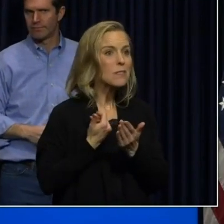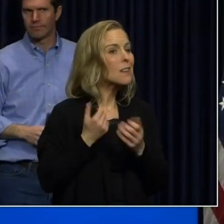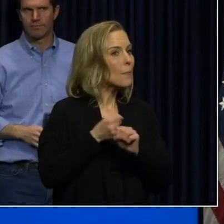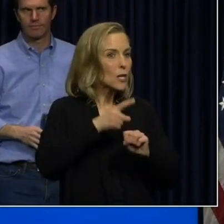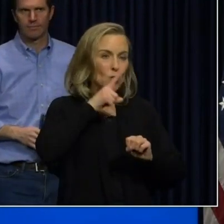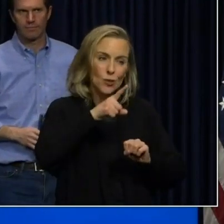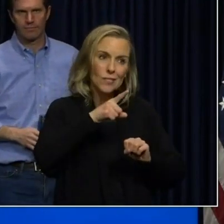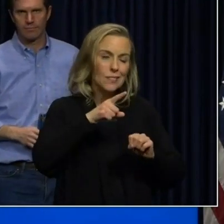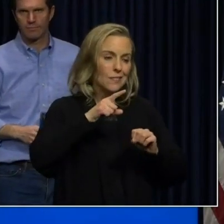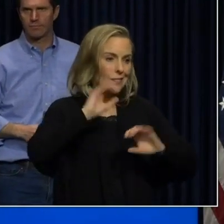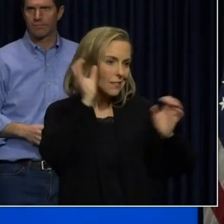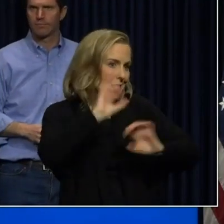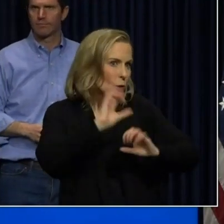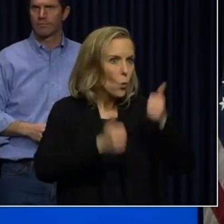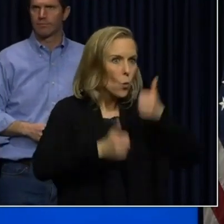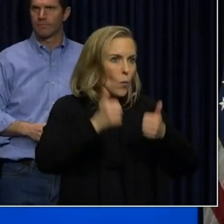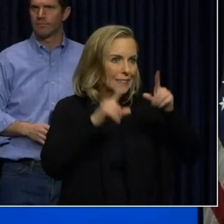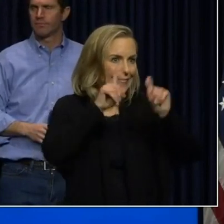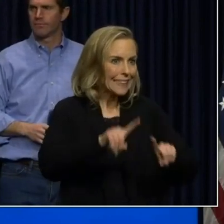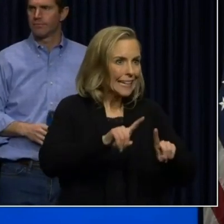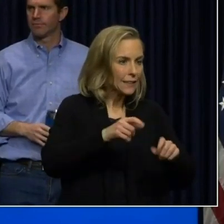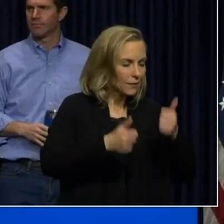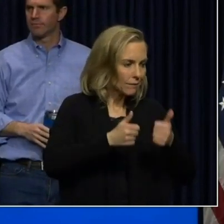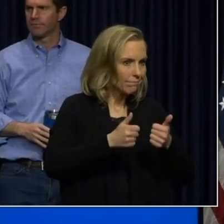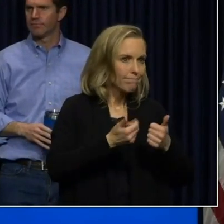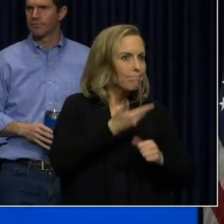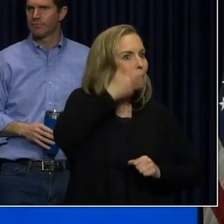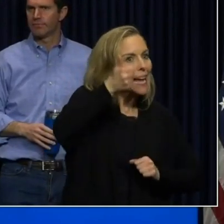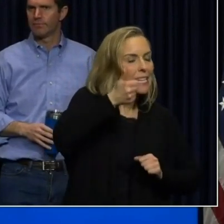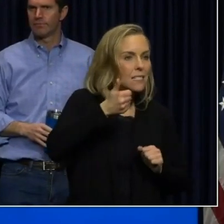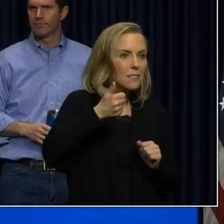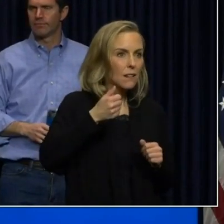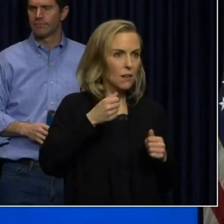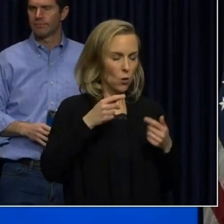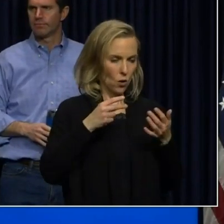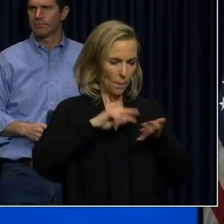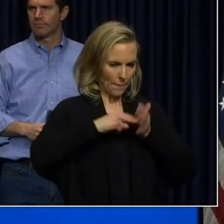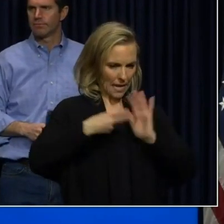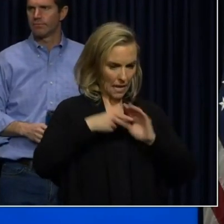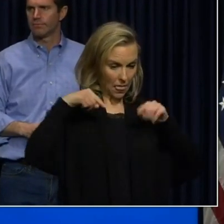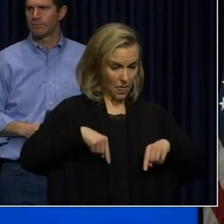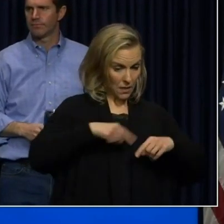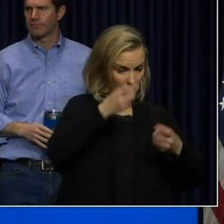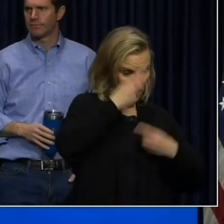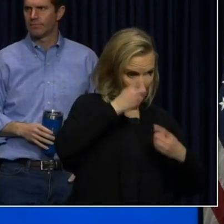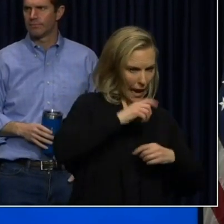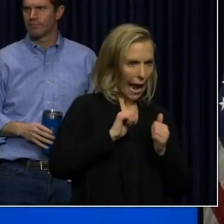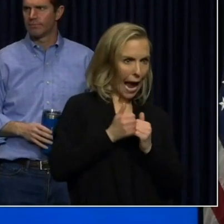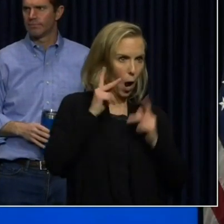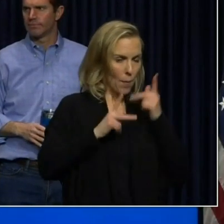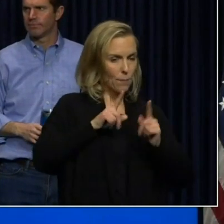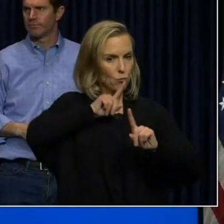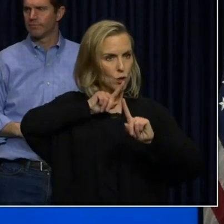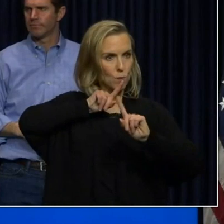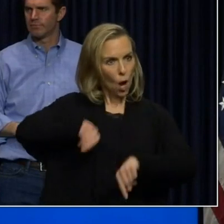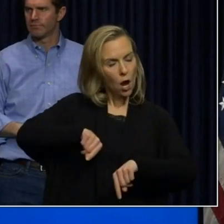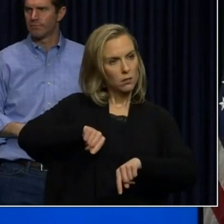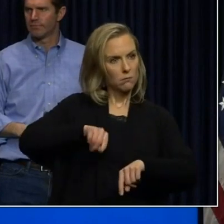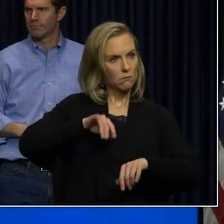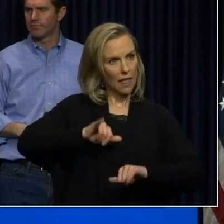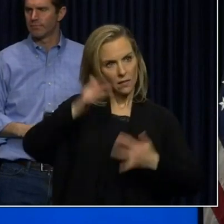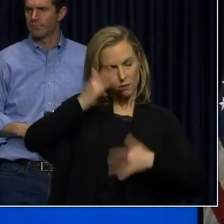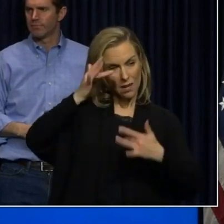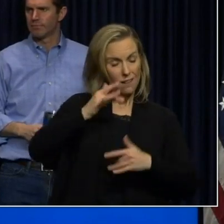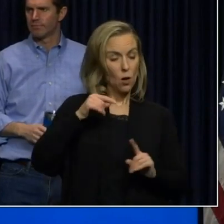work the best, and we have to find out what they mean in the context of this disease and how people respond to the illness. So